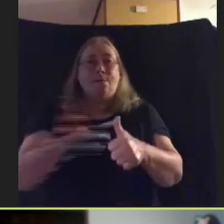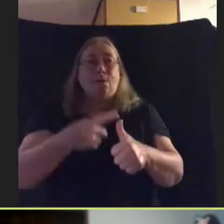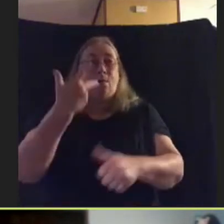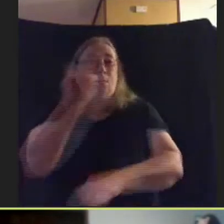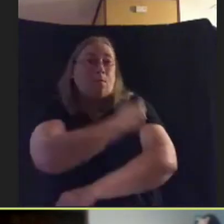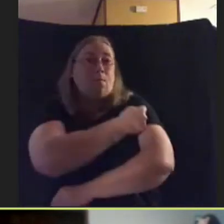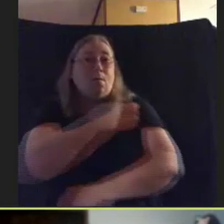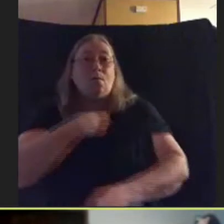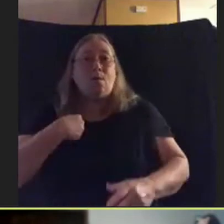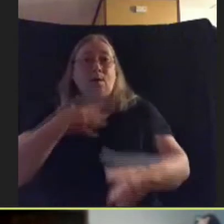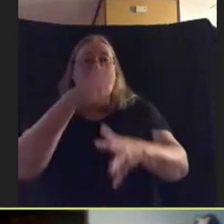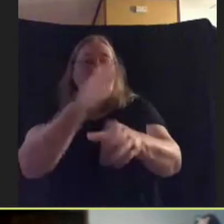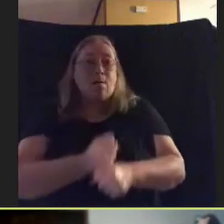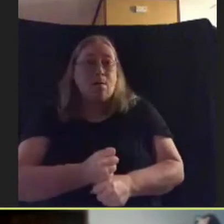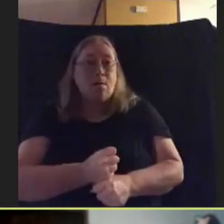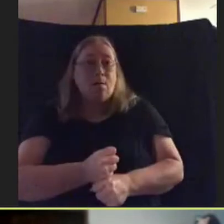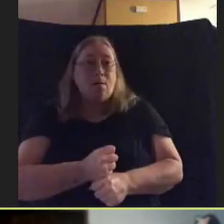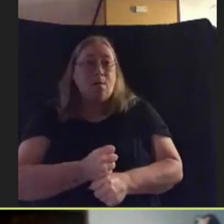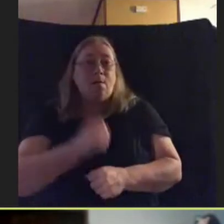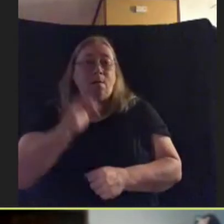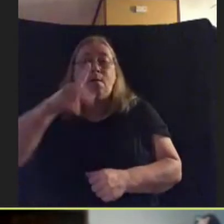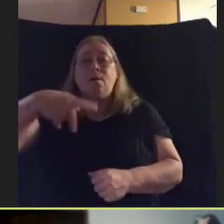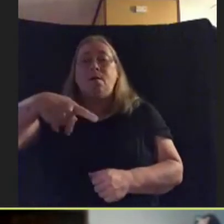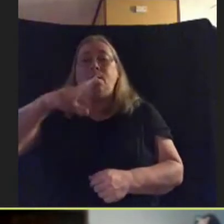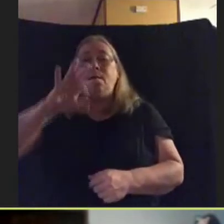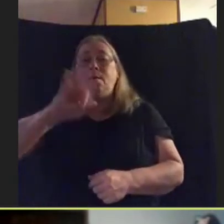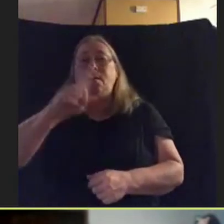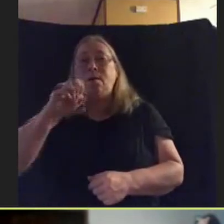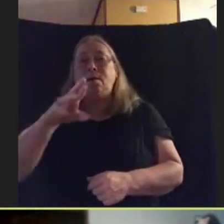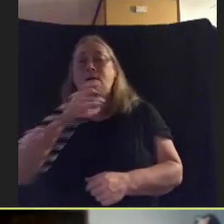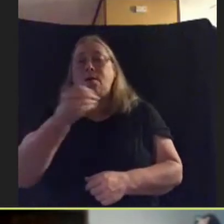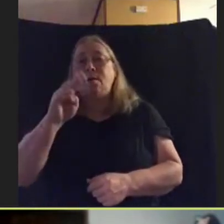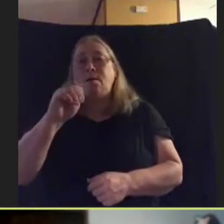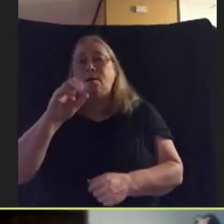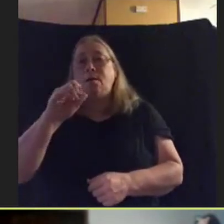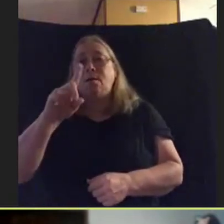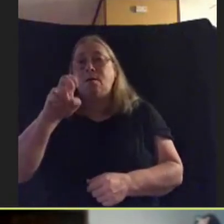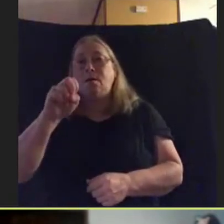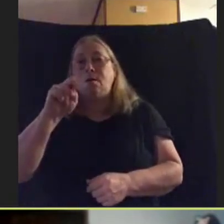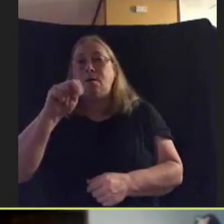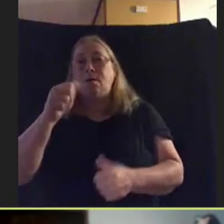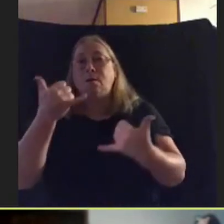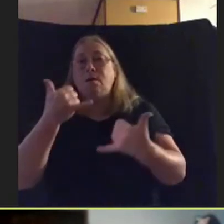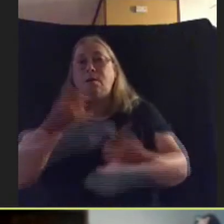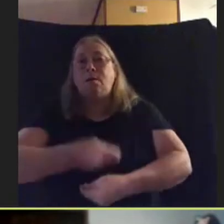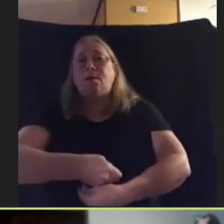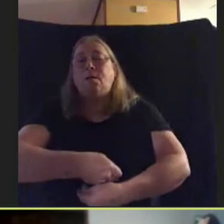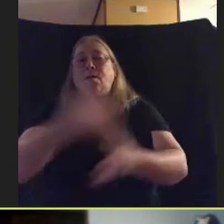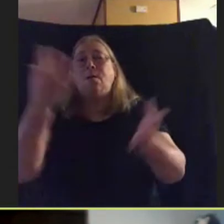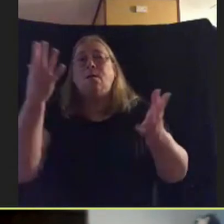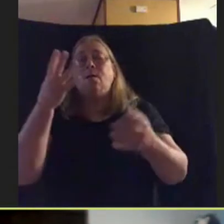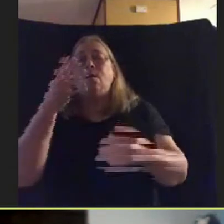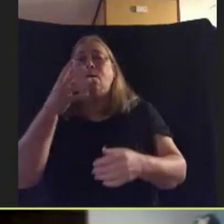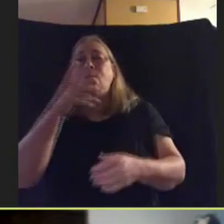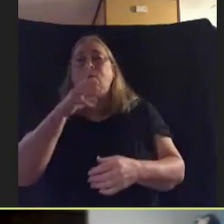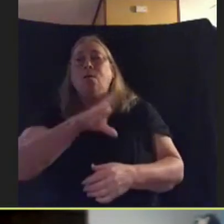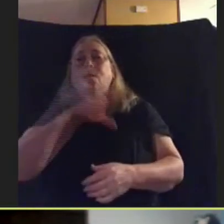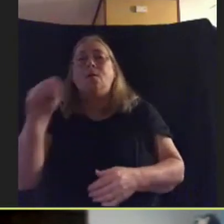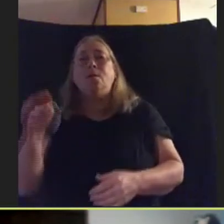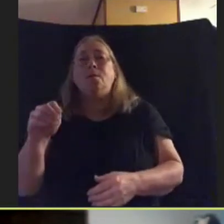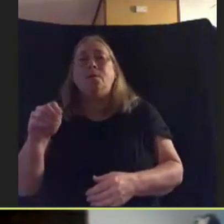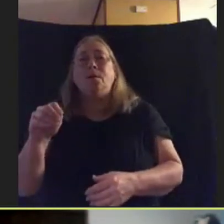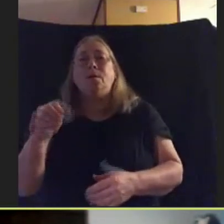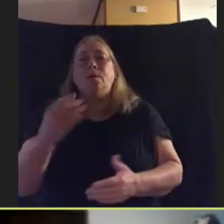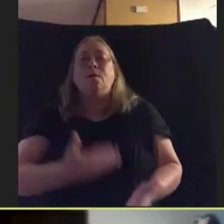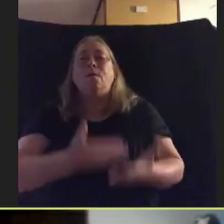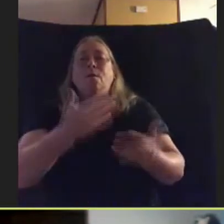received for Pfizer and Moderna, and we're getting those out to the appropriate providers, either to Mr.